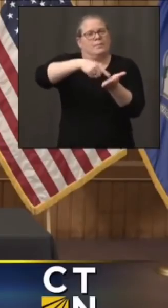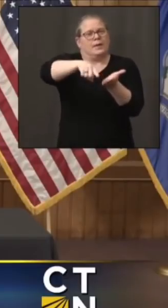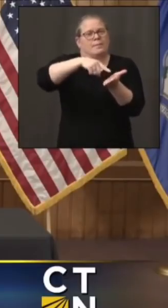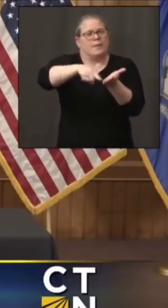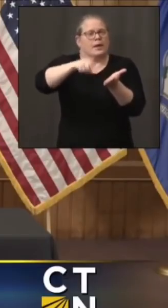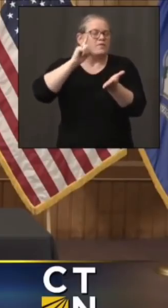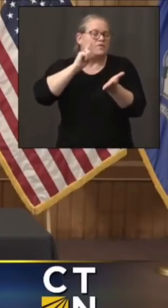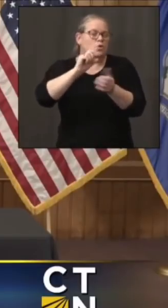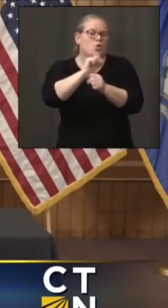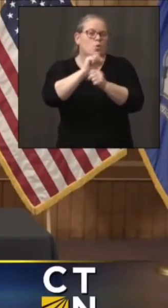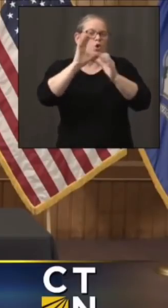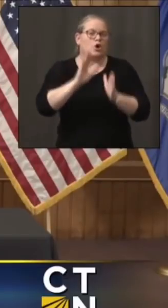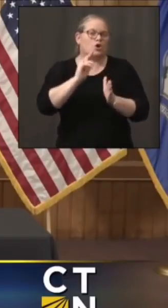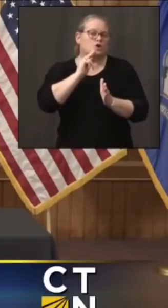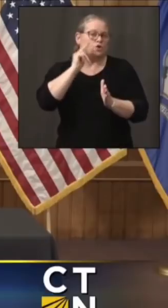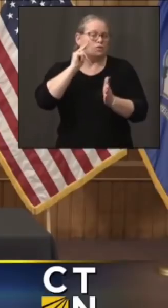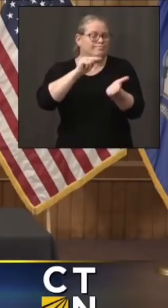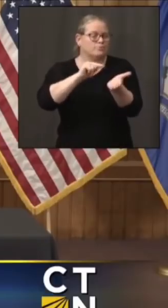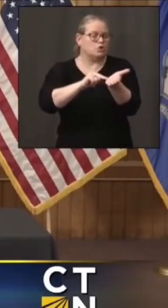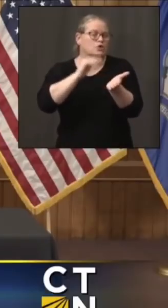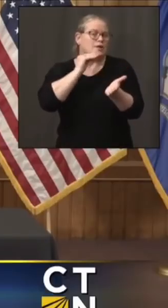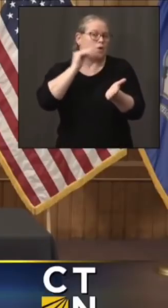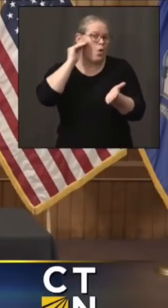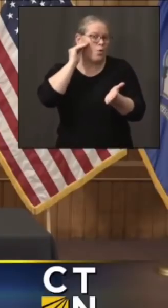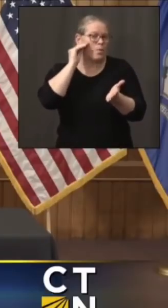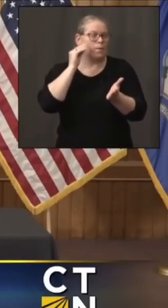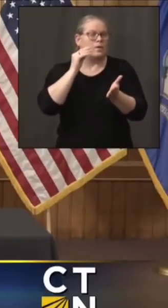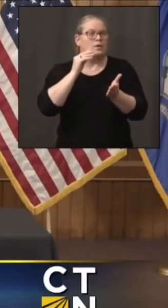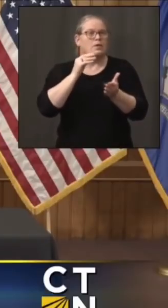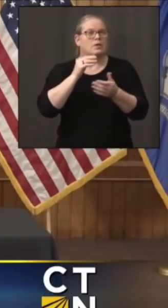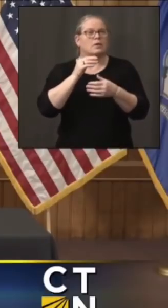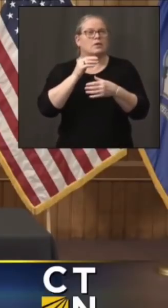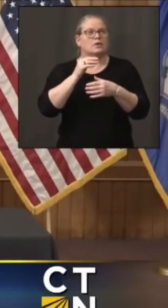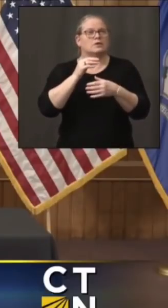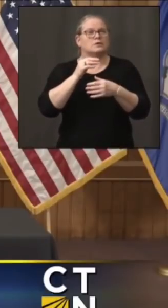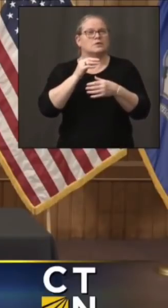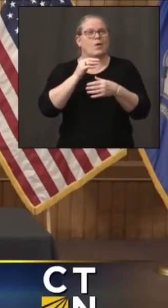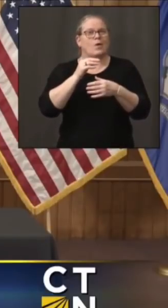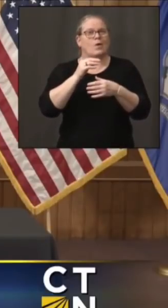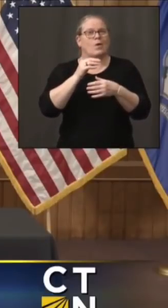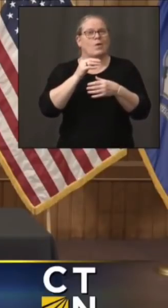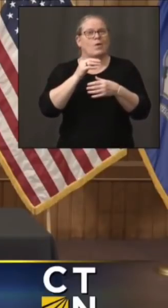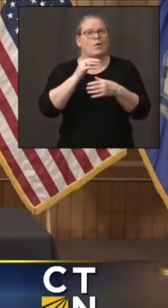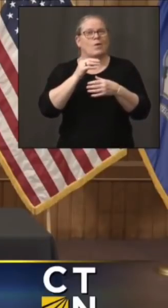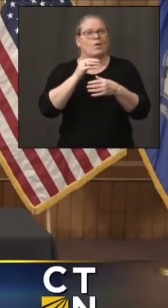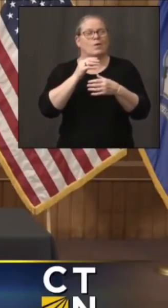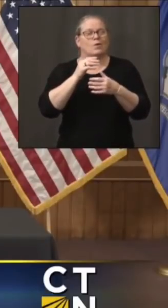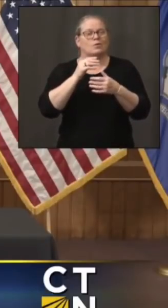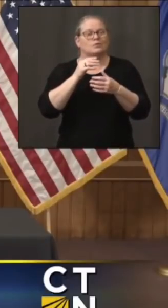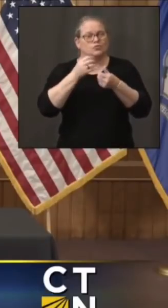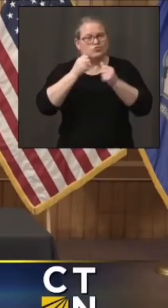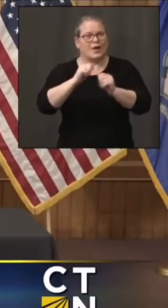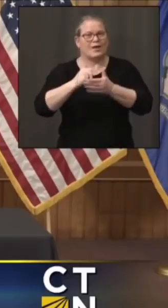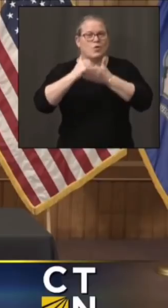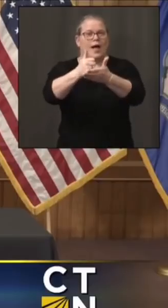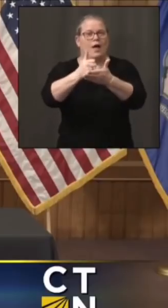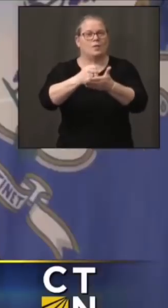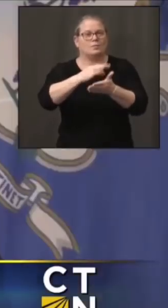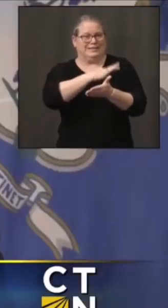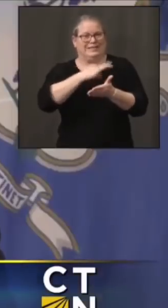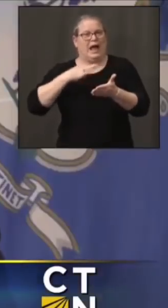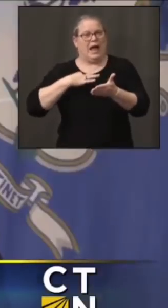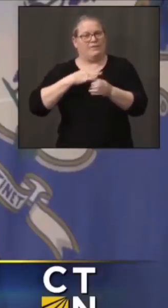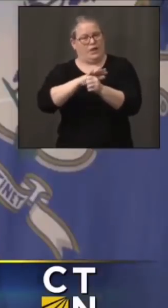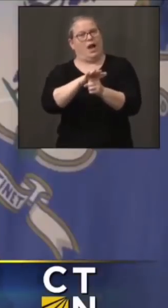workers to try to avoid the kind of big staff shortages they saw. Any thoughts on that? Well, I can tell you